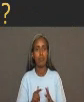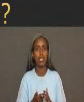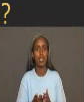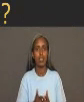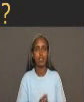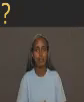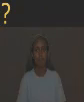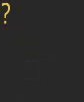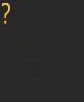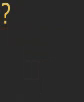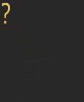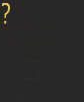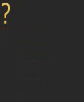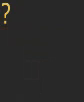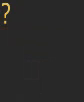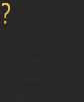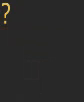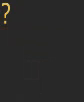Begin.